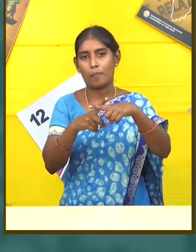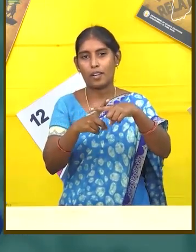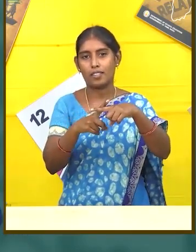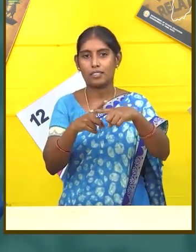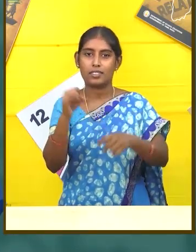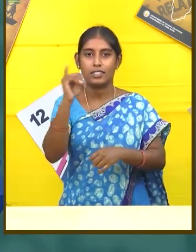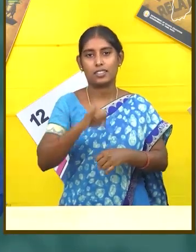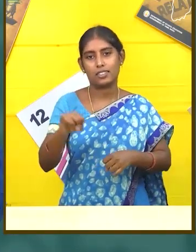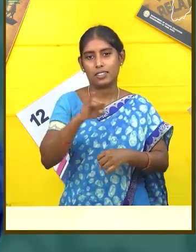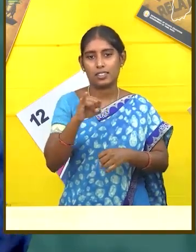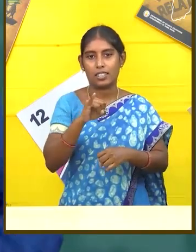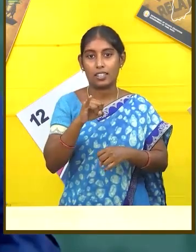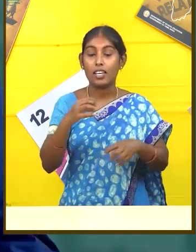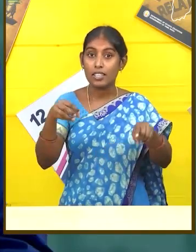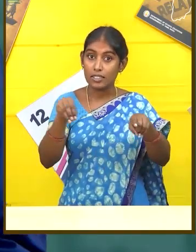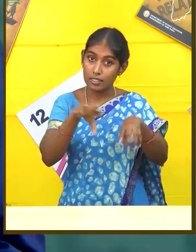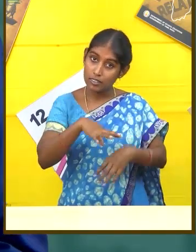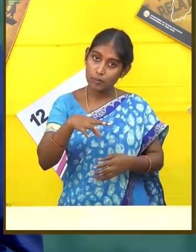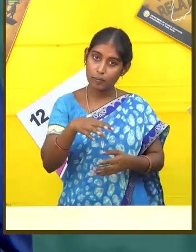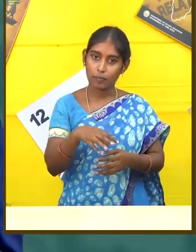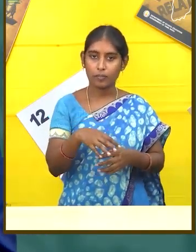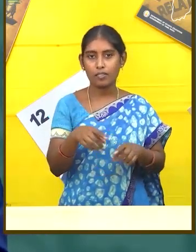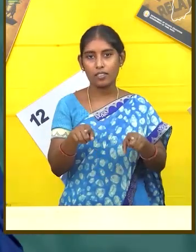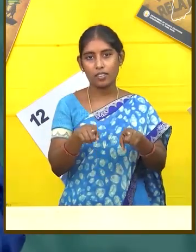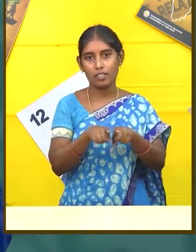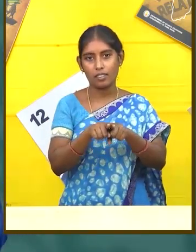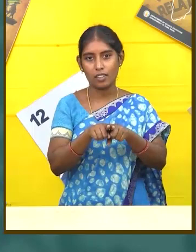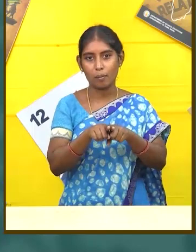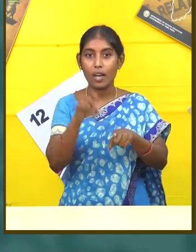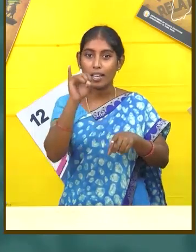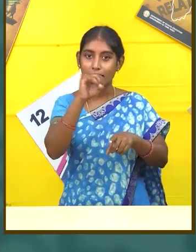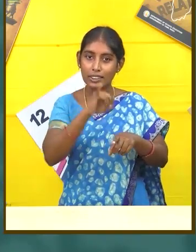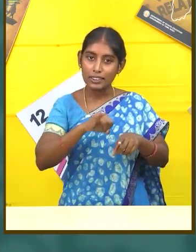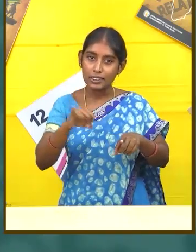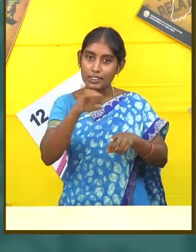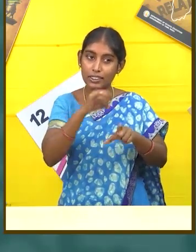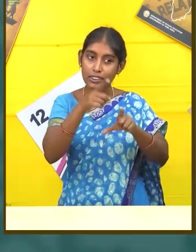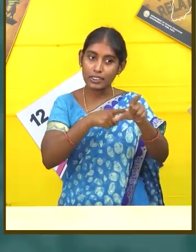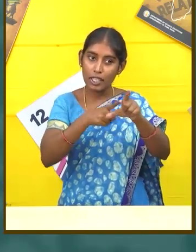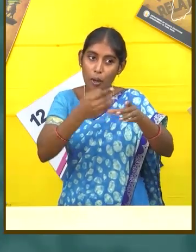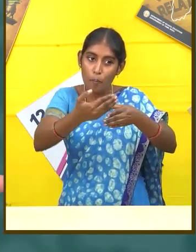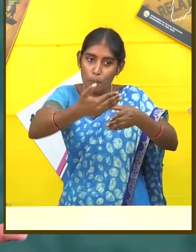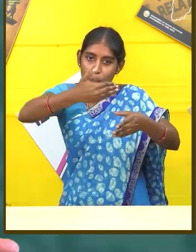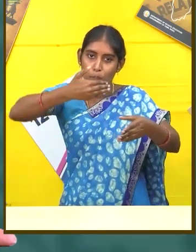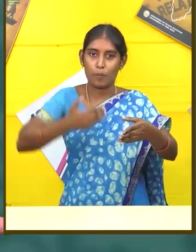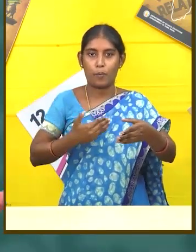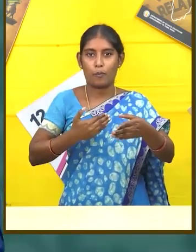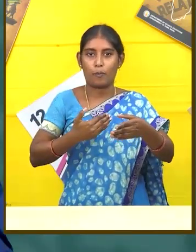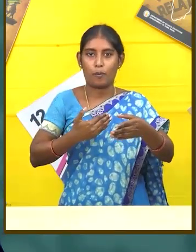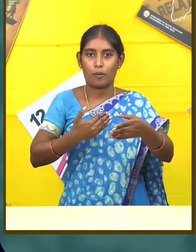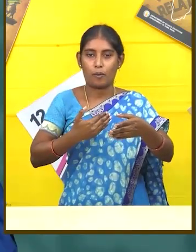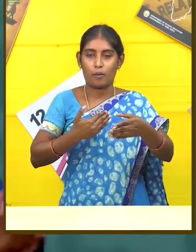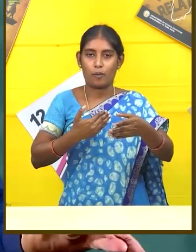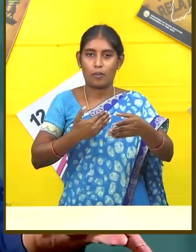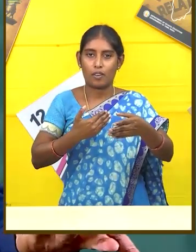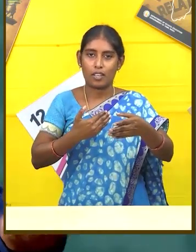same case, instead of after 6 years, in the question if they give before 6 years, what will you do? You have to subtract x minus